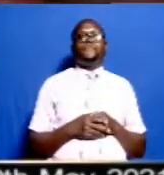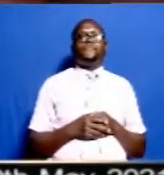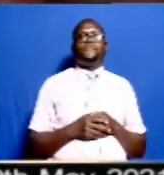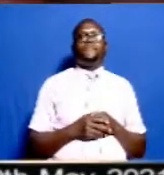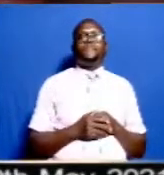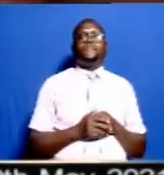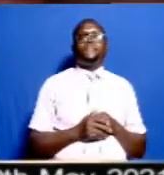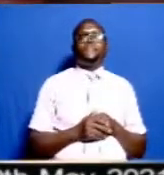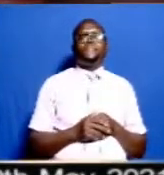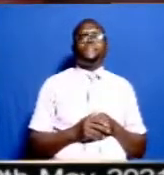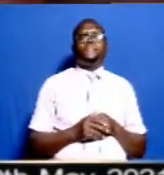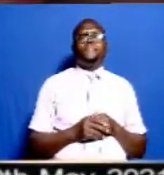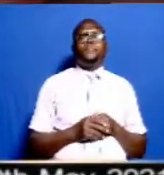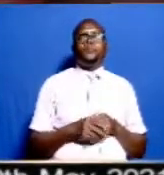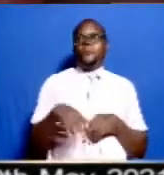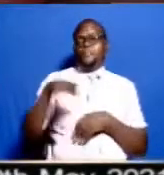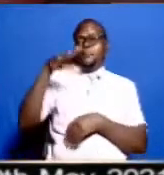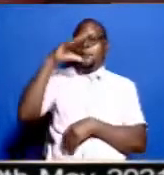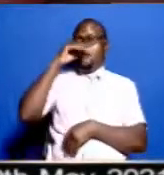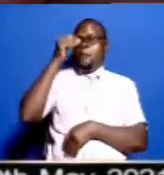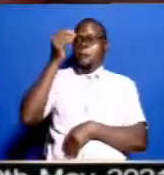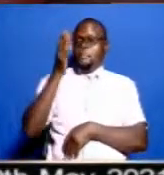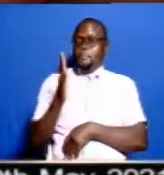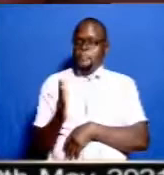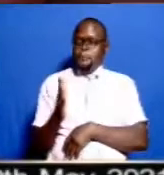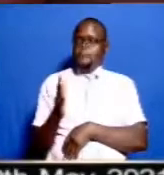2021. Madam Speaker,